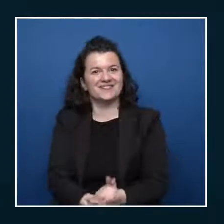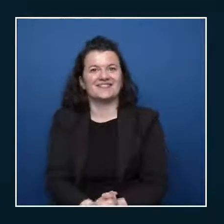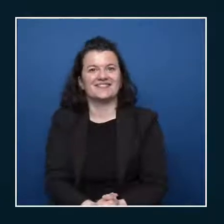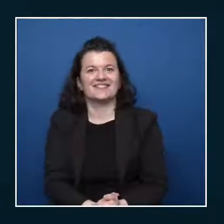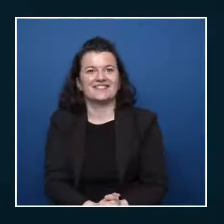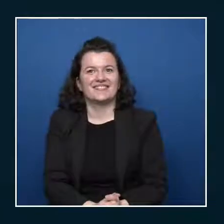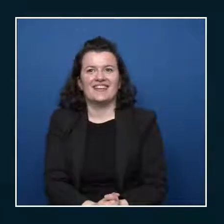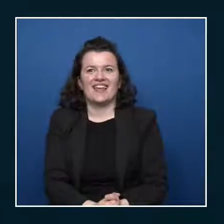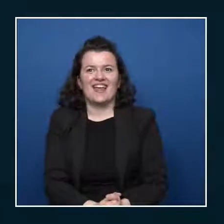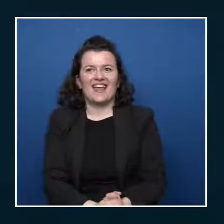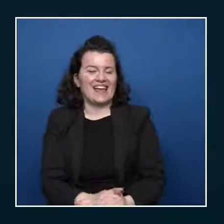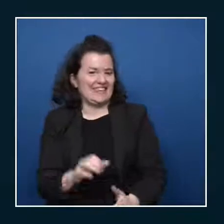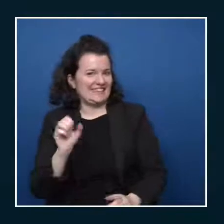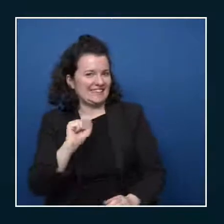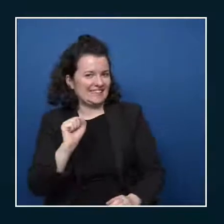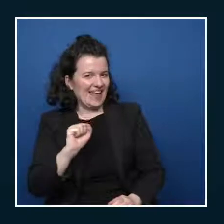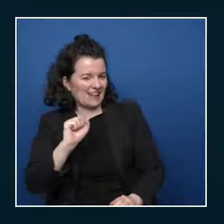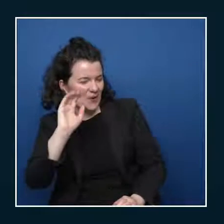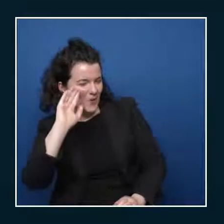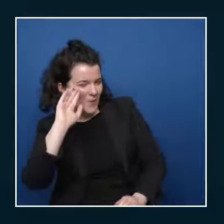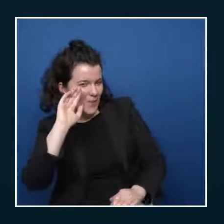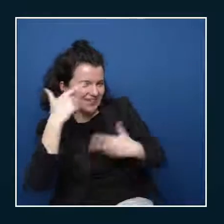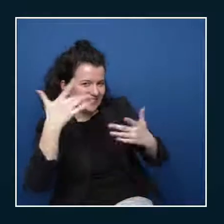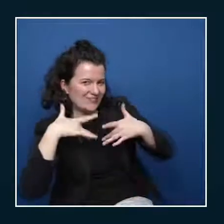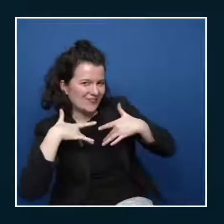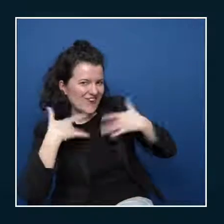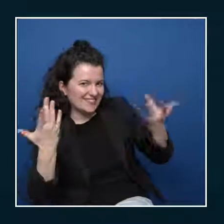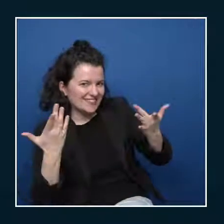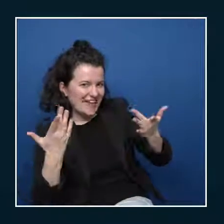What's Hi, up? Hello.